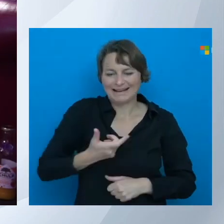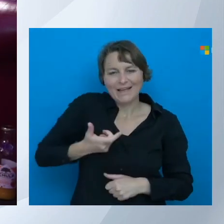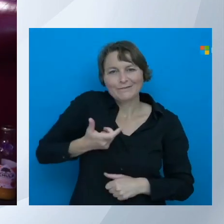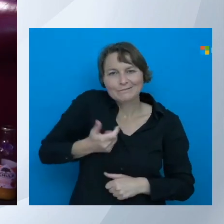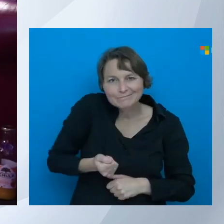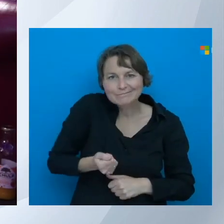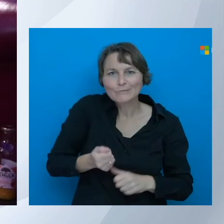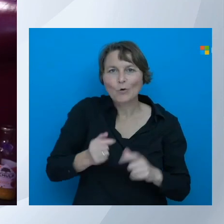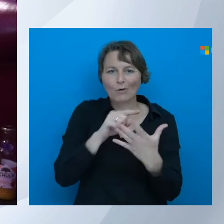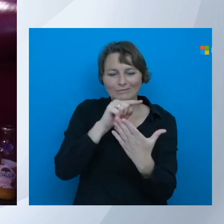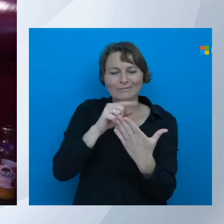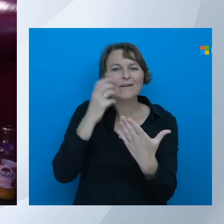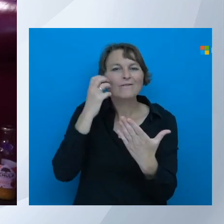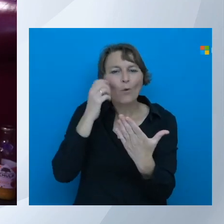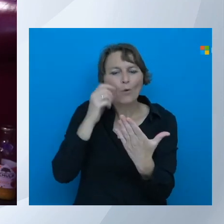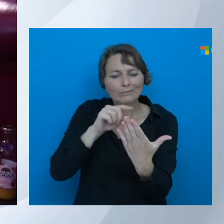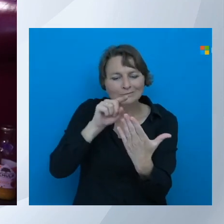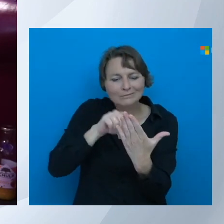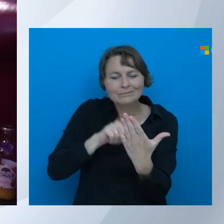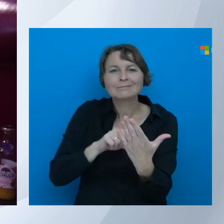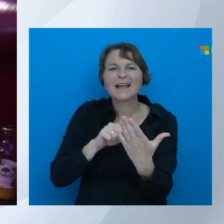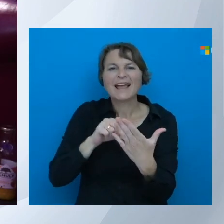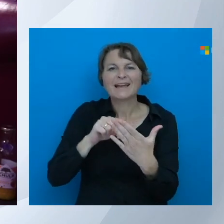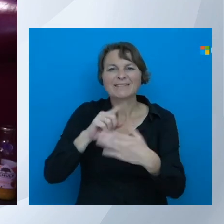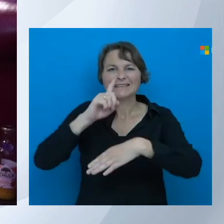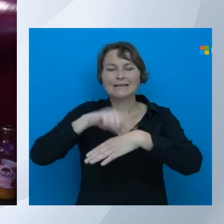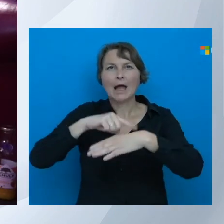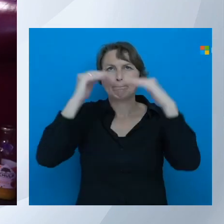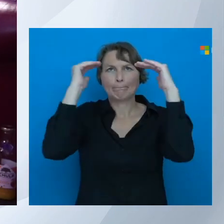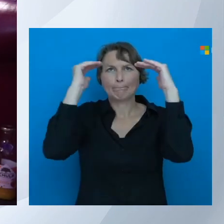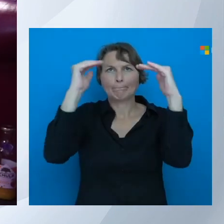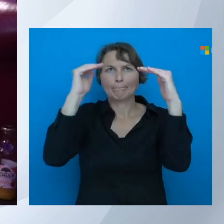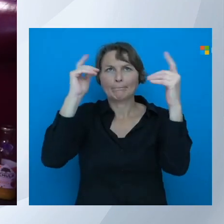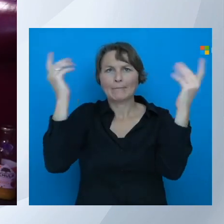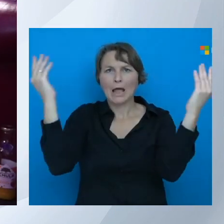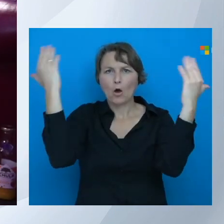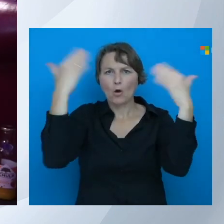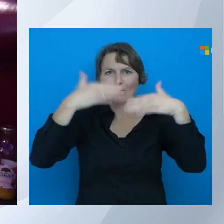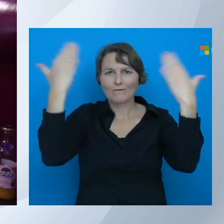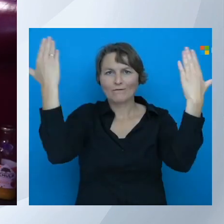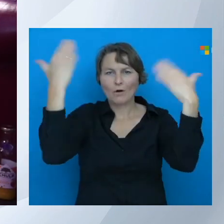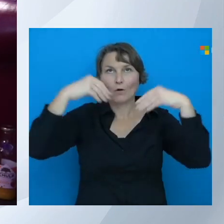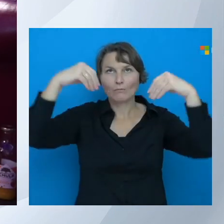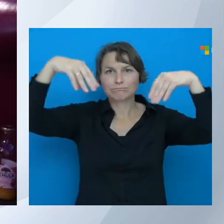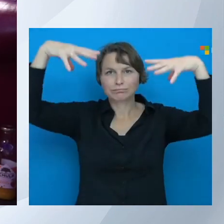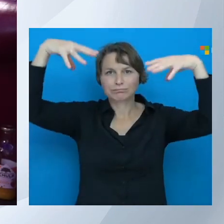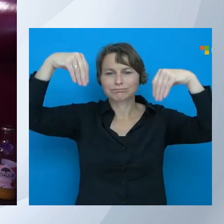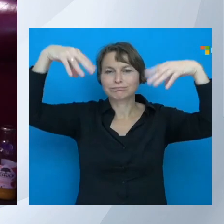scheduled times, leaving her in the dark before, basically because she doesn't